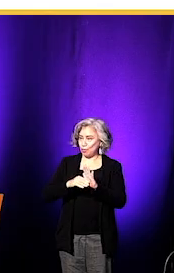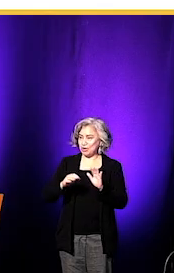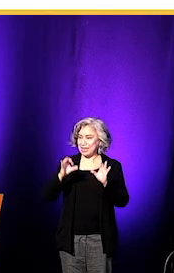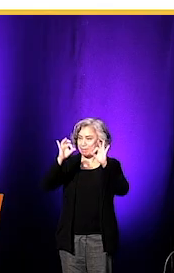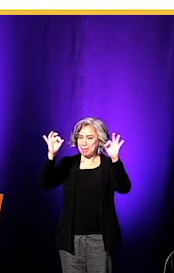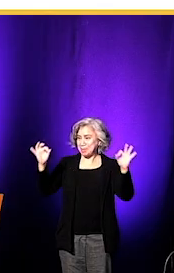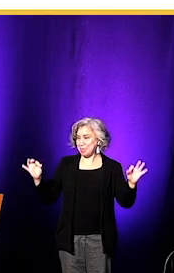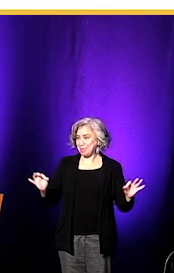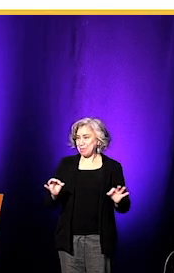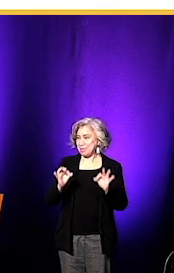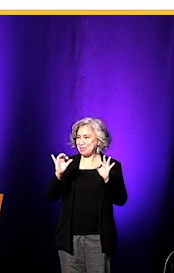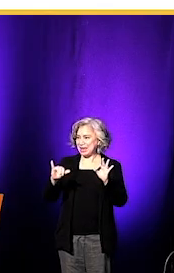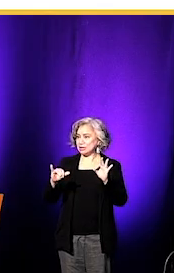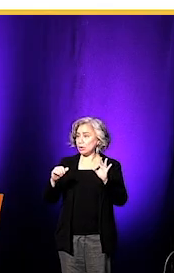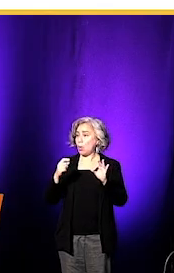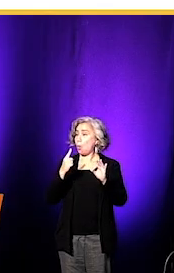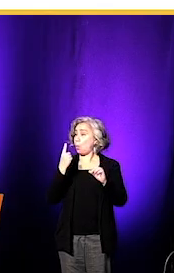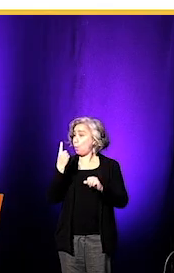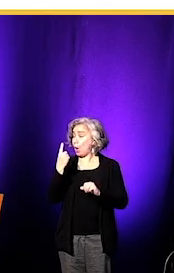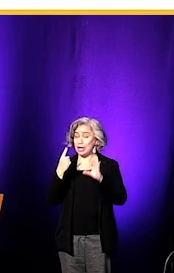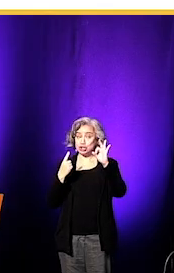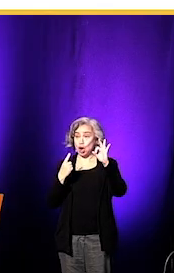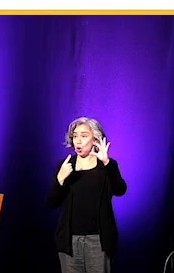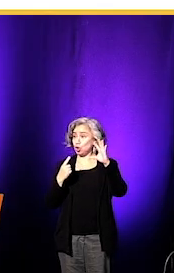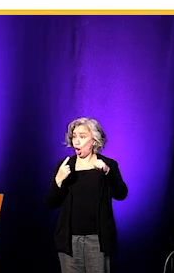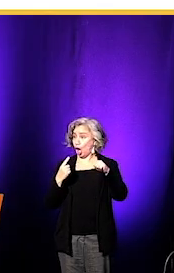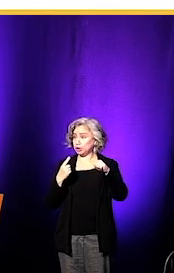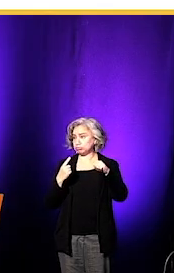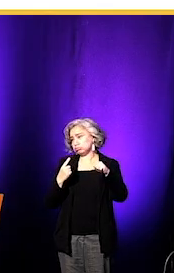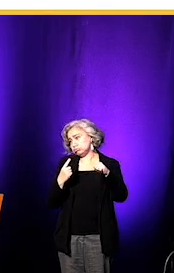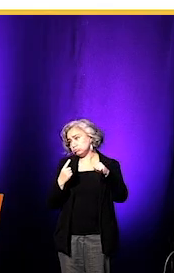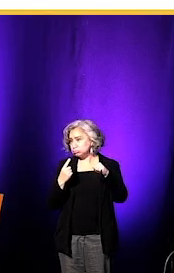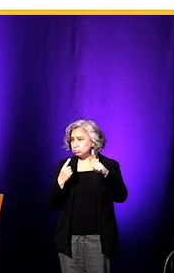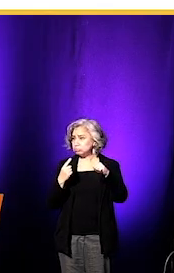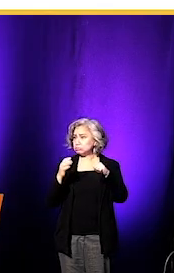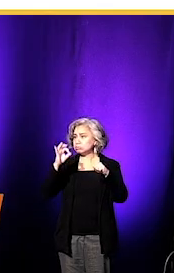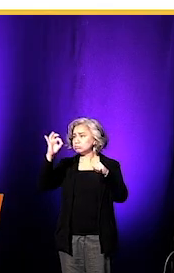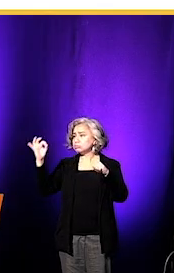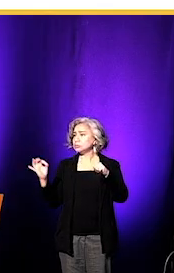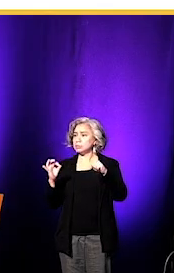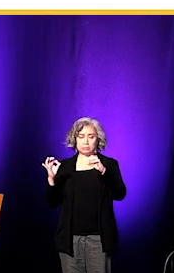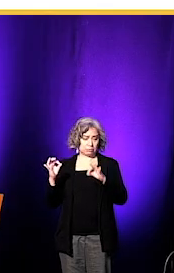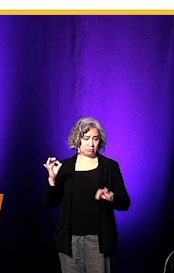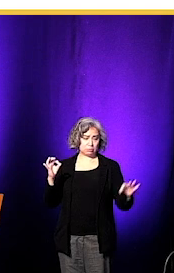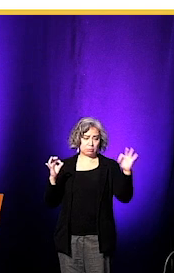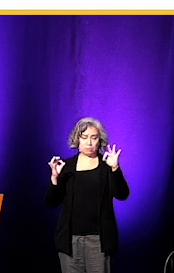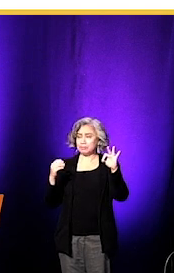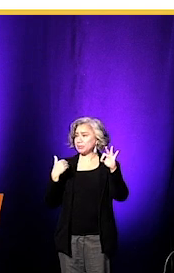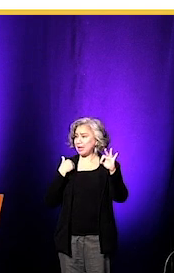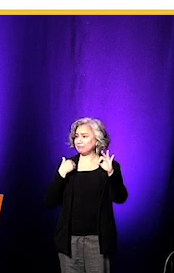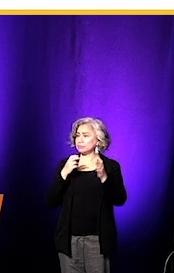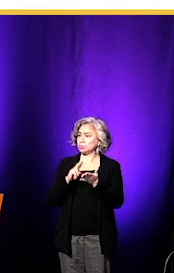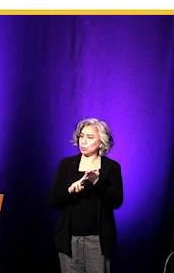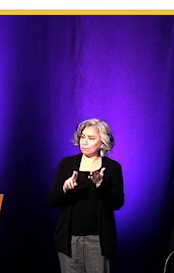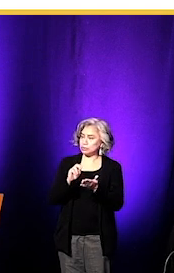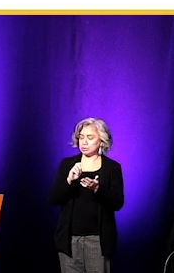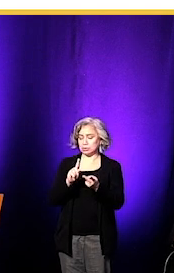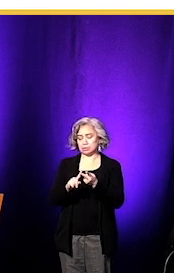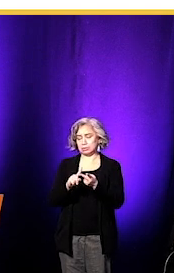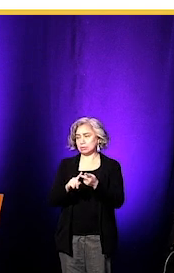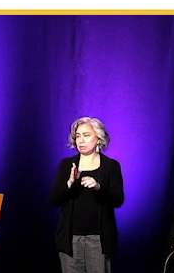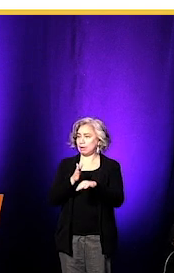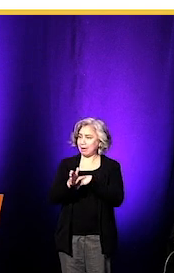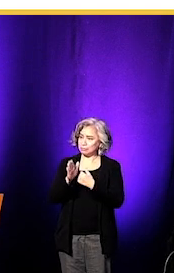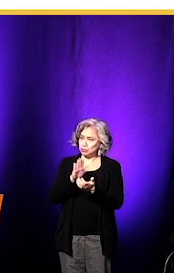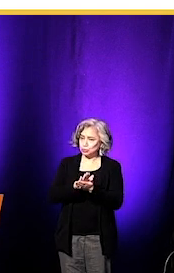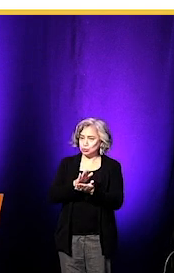one node, right? And so you had the university, you had the after school, you had the